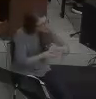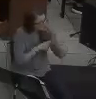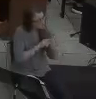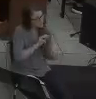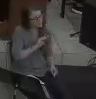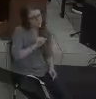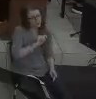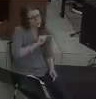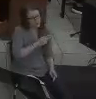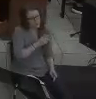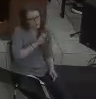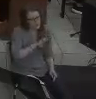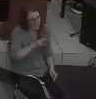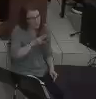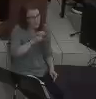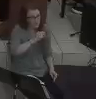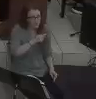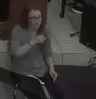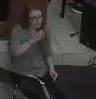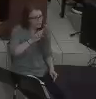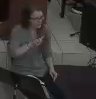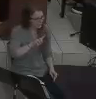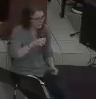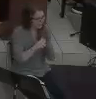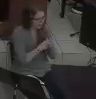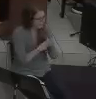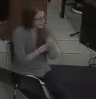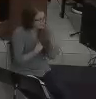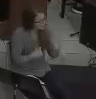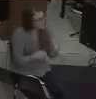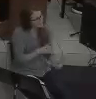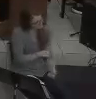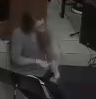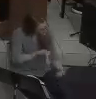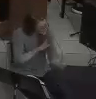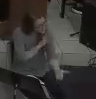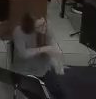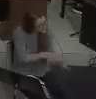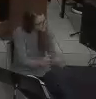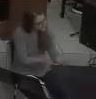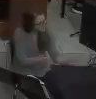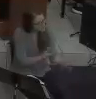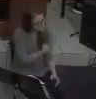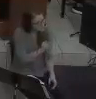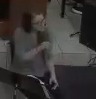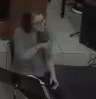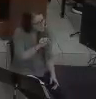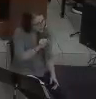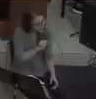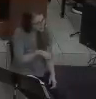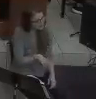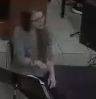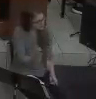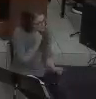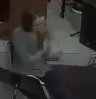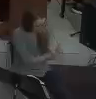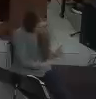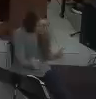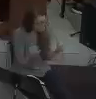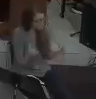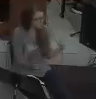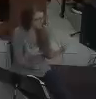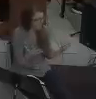force for love with the courage to face hate crimes. And I think of those today who pretty much every weekend or